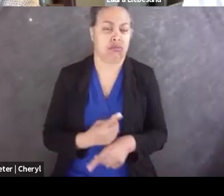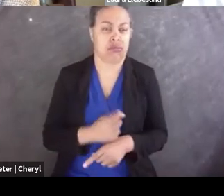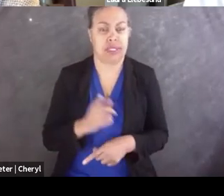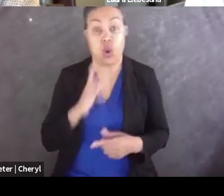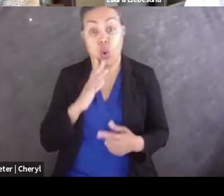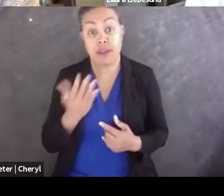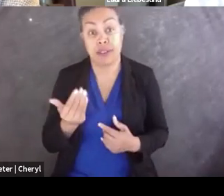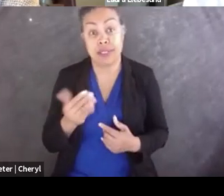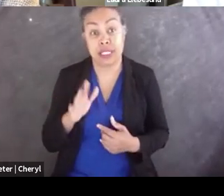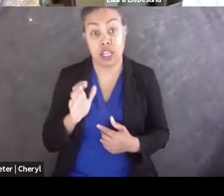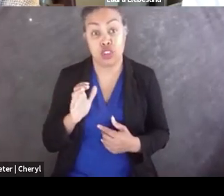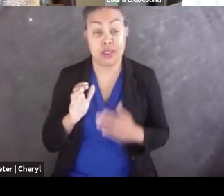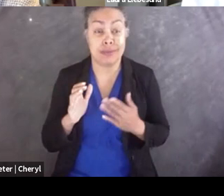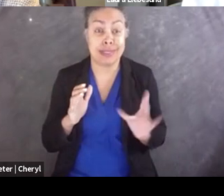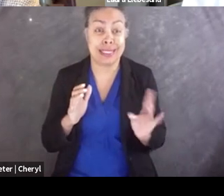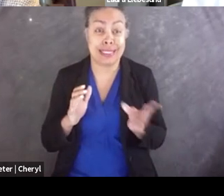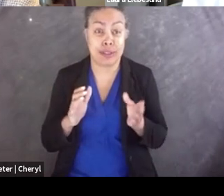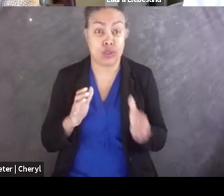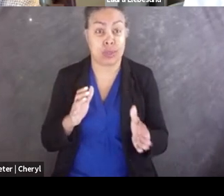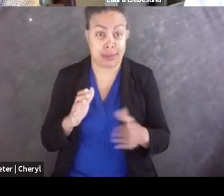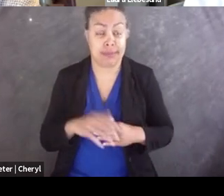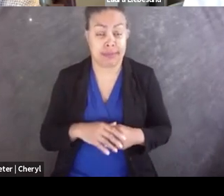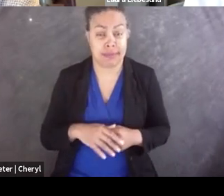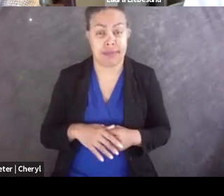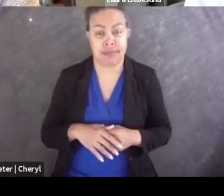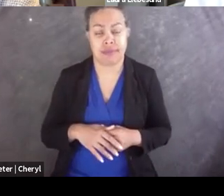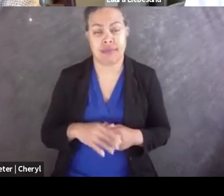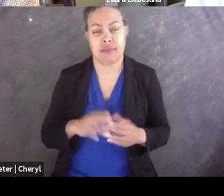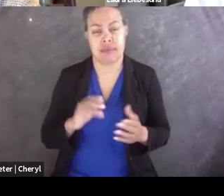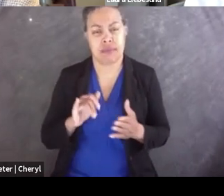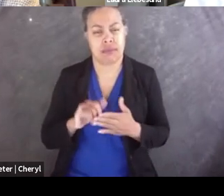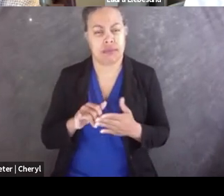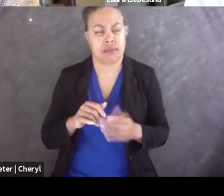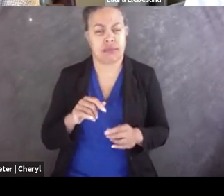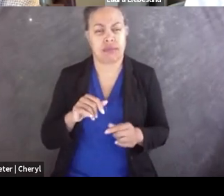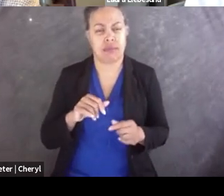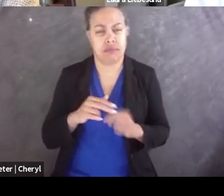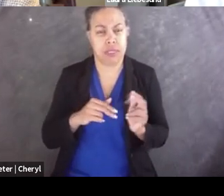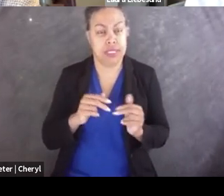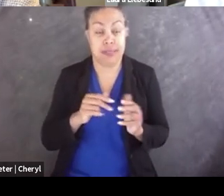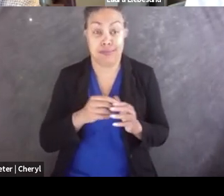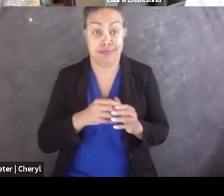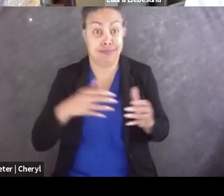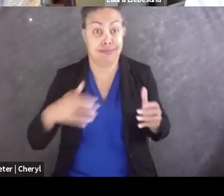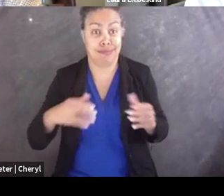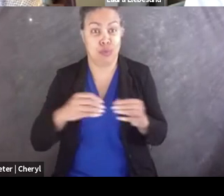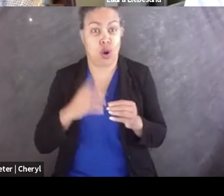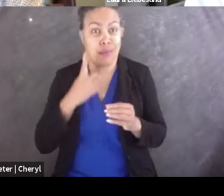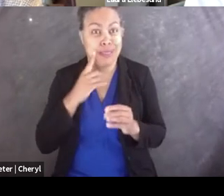block of 7th Street in a space that has been expanded because it became so